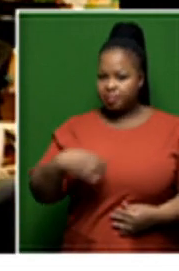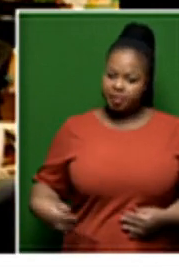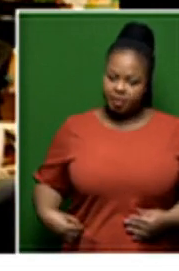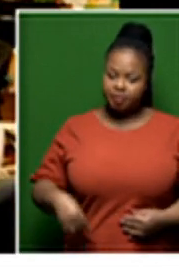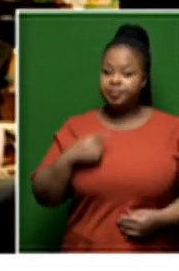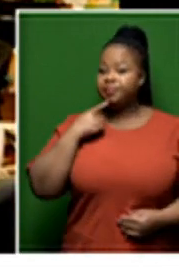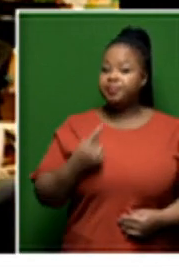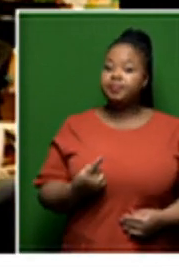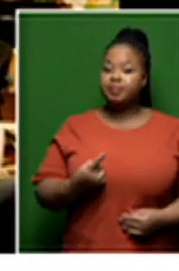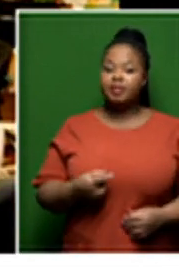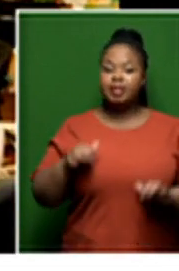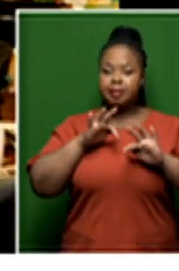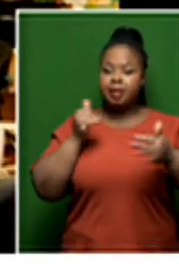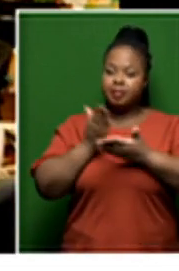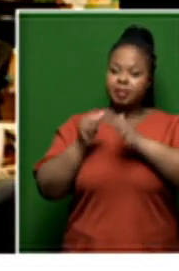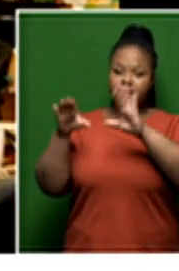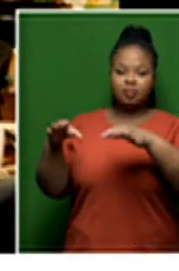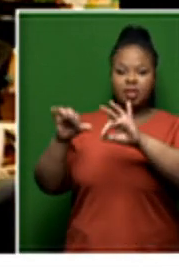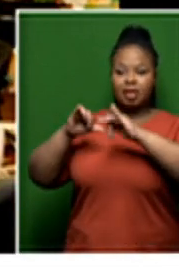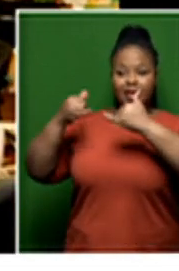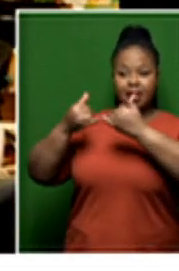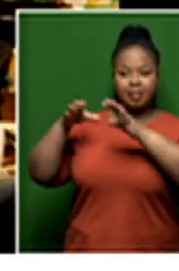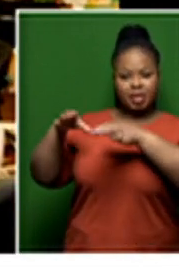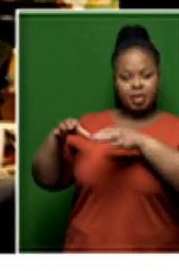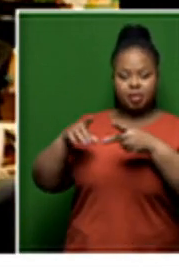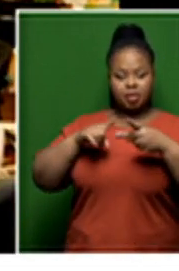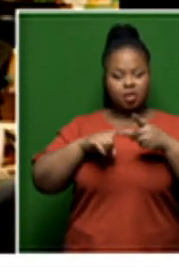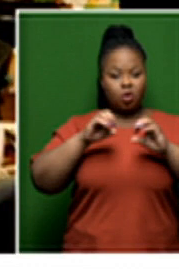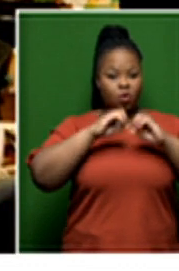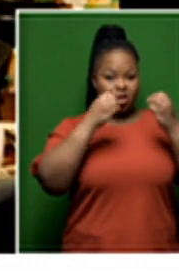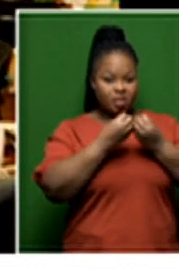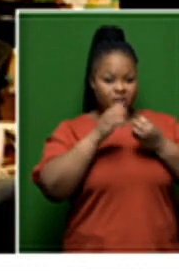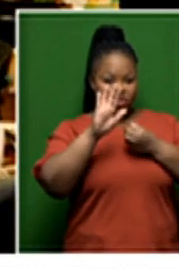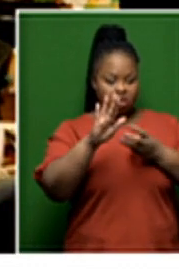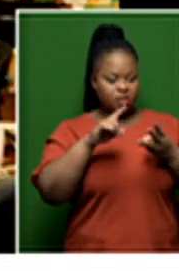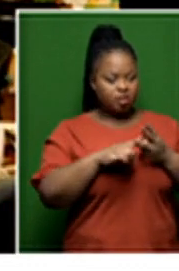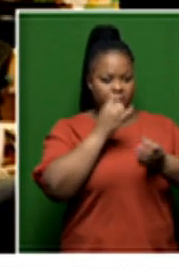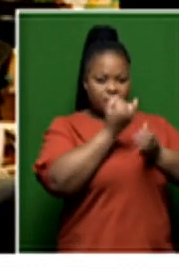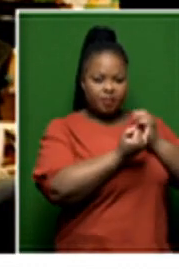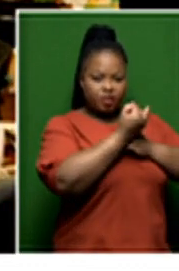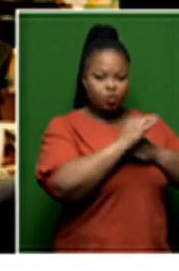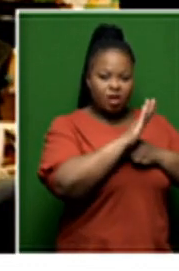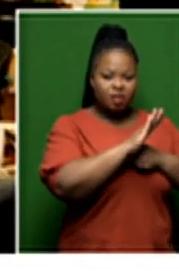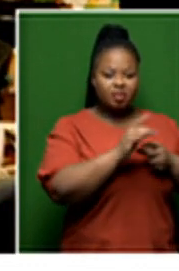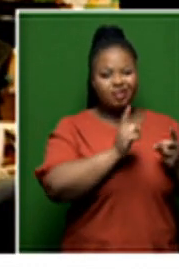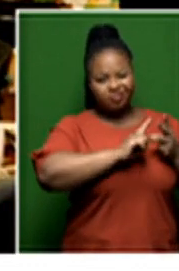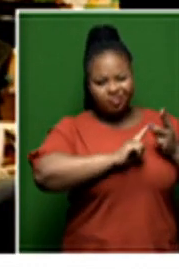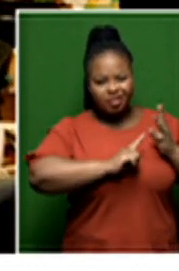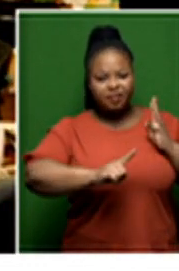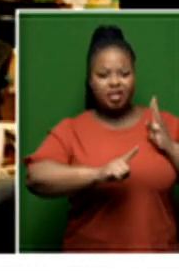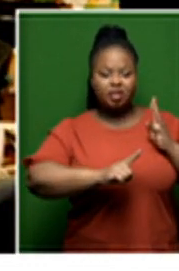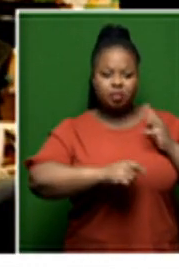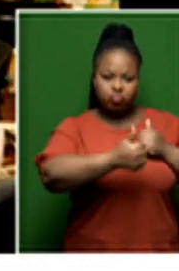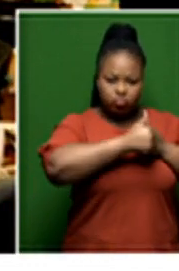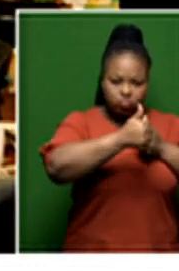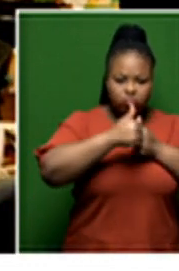was for public sector companies, for organizations, individuals, and other entities